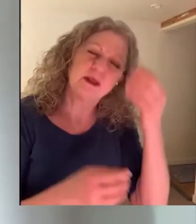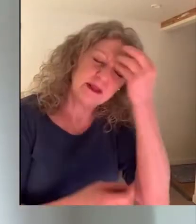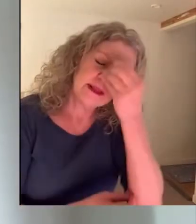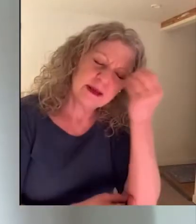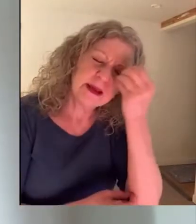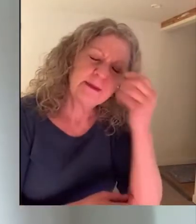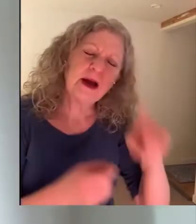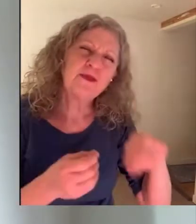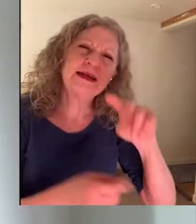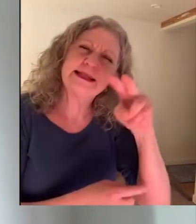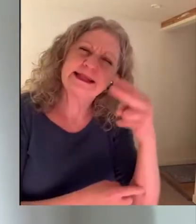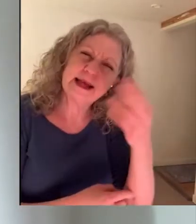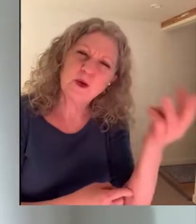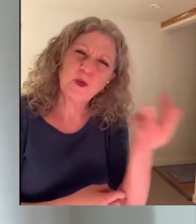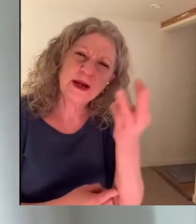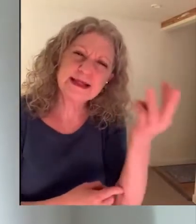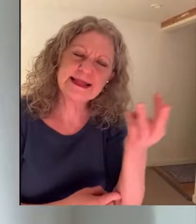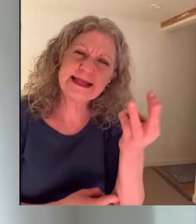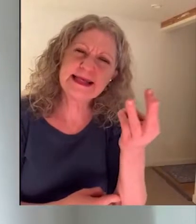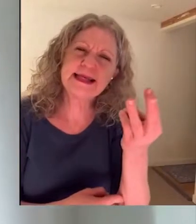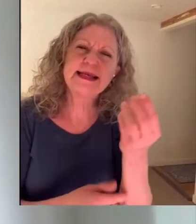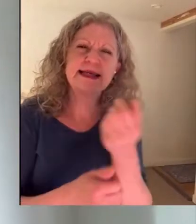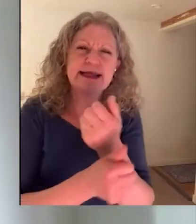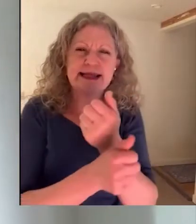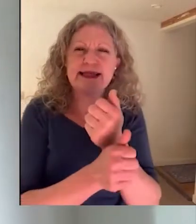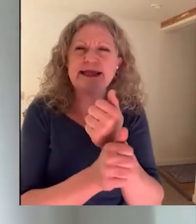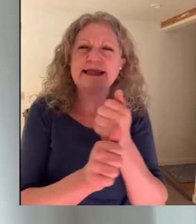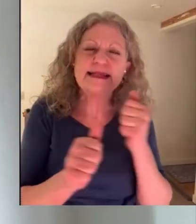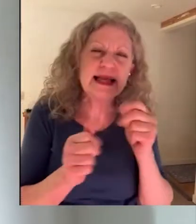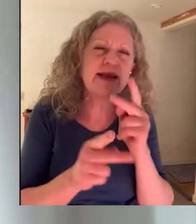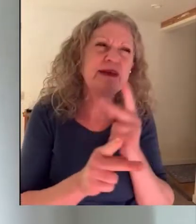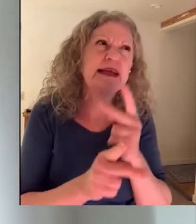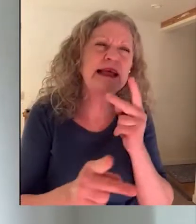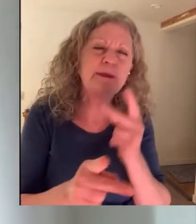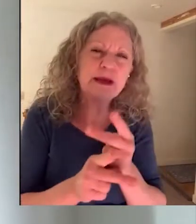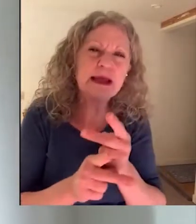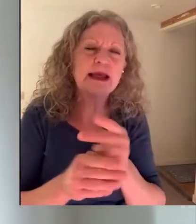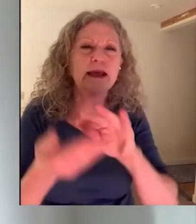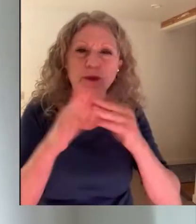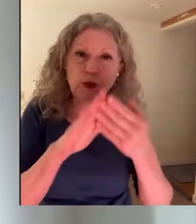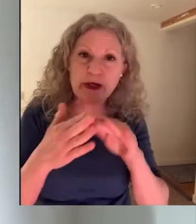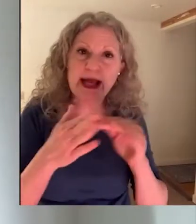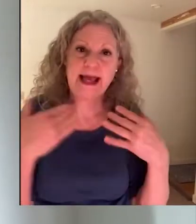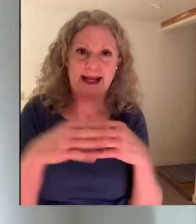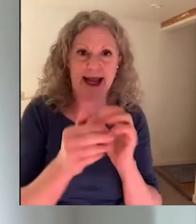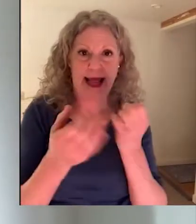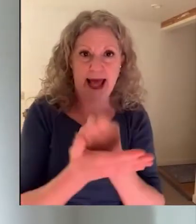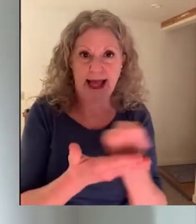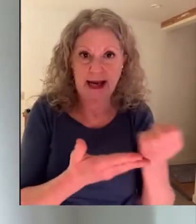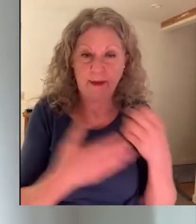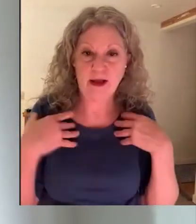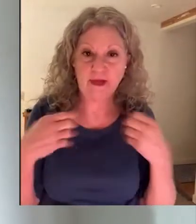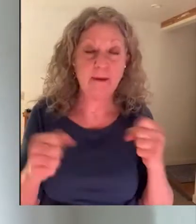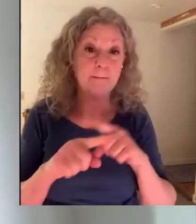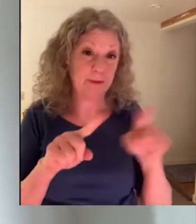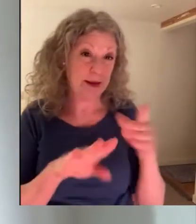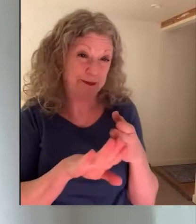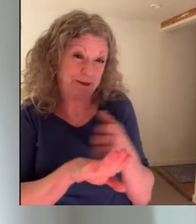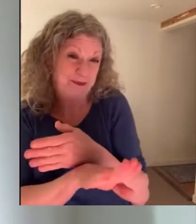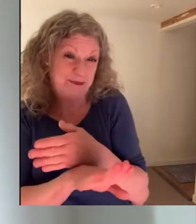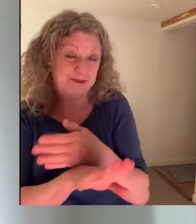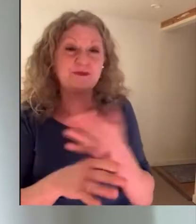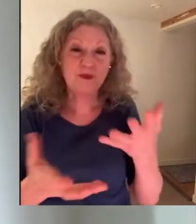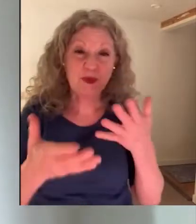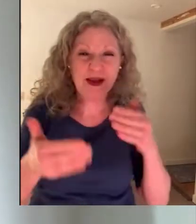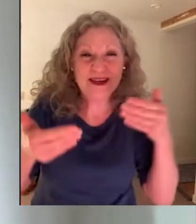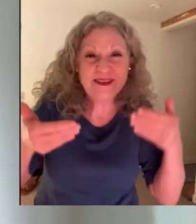Wednesday in Lent, safekeeping, community, and economic health. But before I do so, I would like to introduce